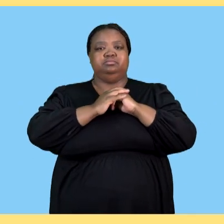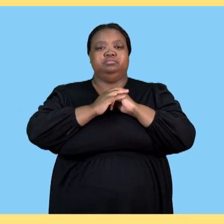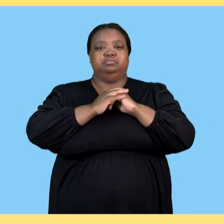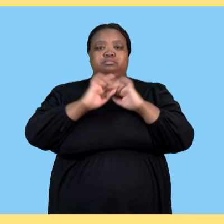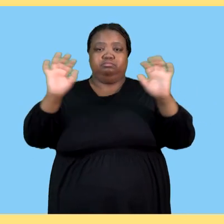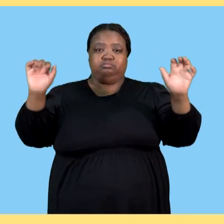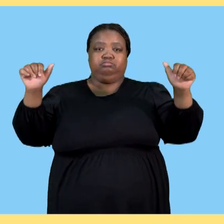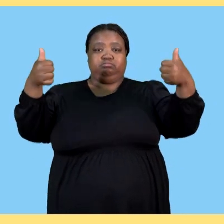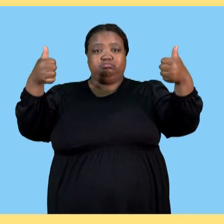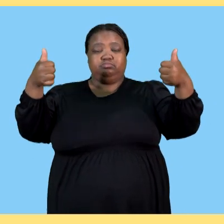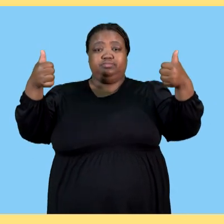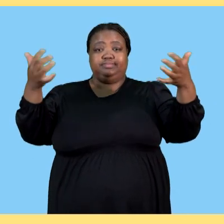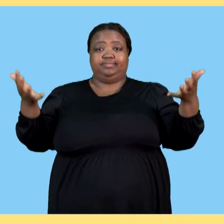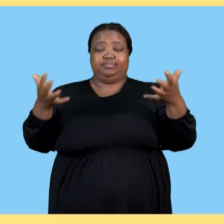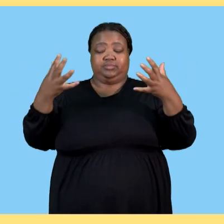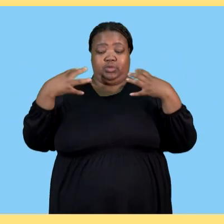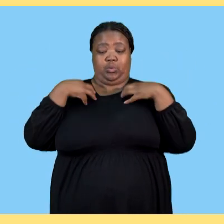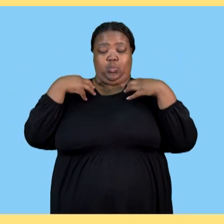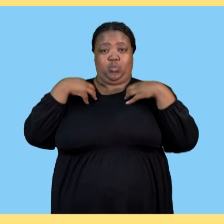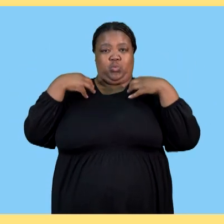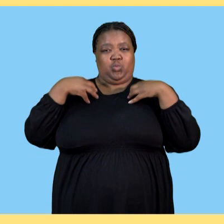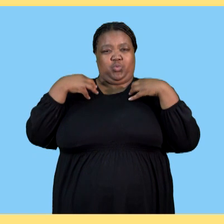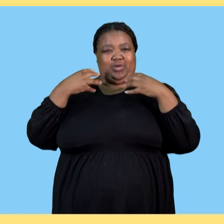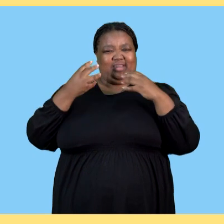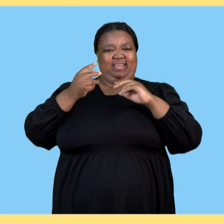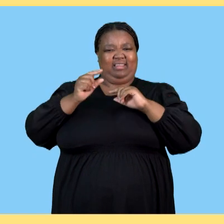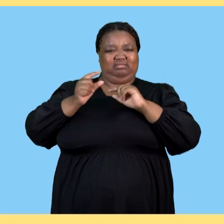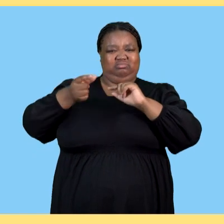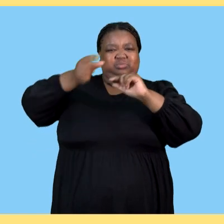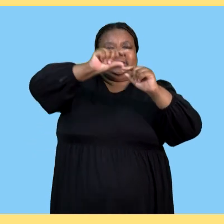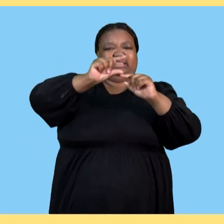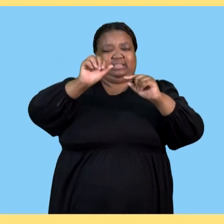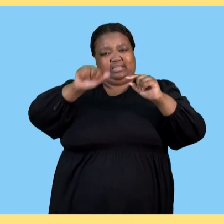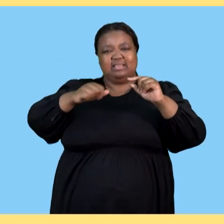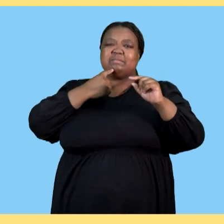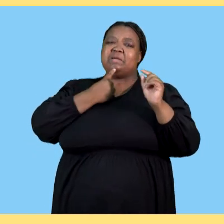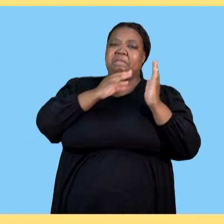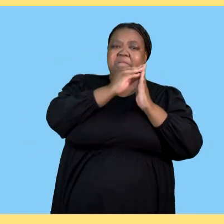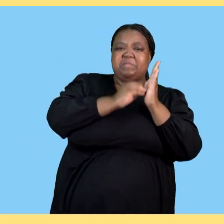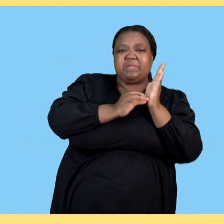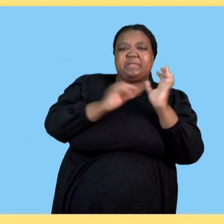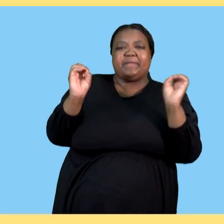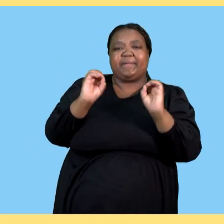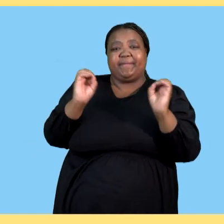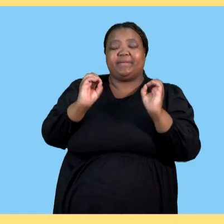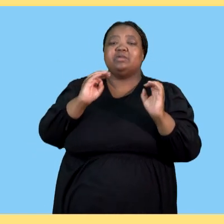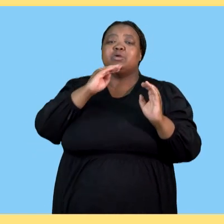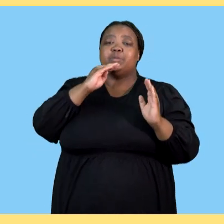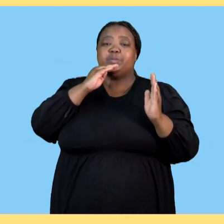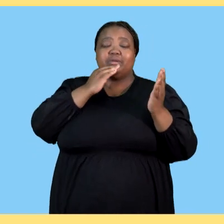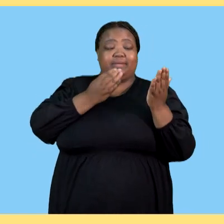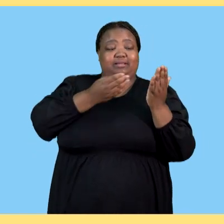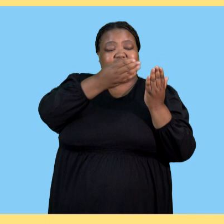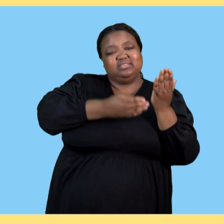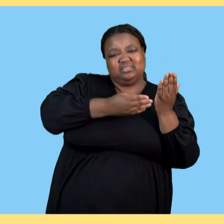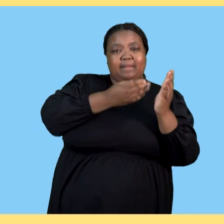All right, so I'm told that the owner increased, but it has not been recorded. That means whatever I have here is